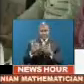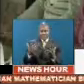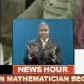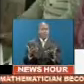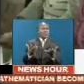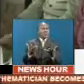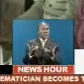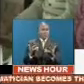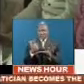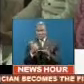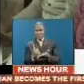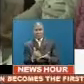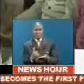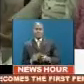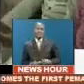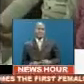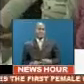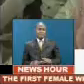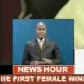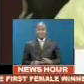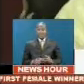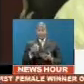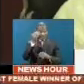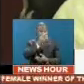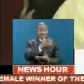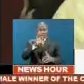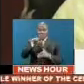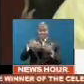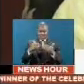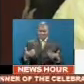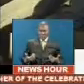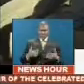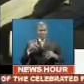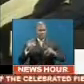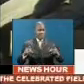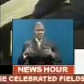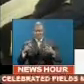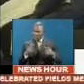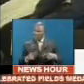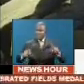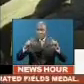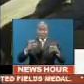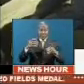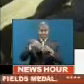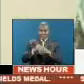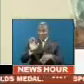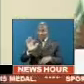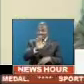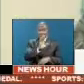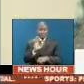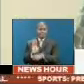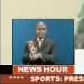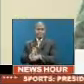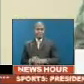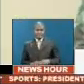to make it in life. He played glowing tribute to all young people who are successfully pursuing their own business ventures. In